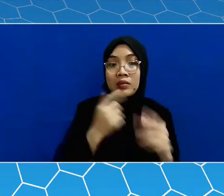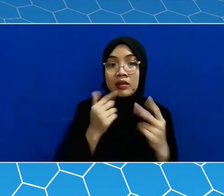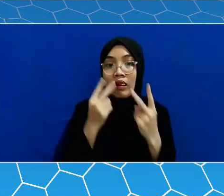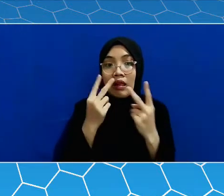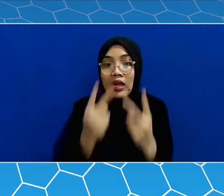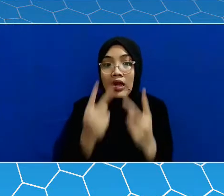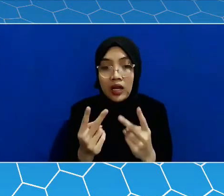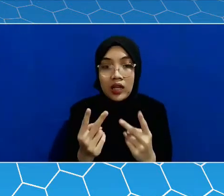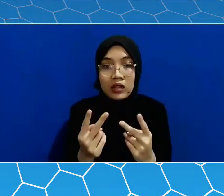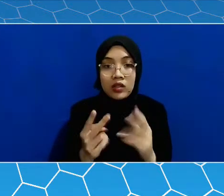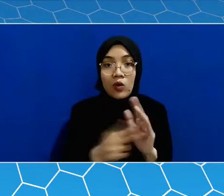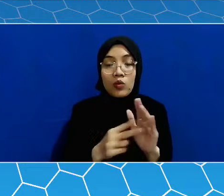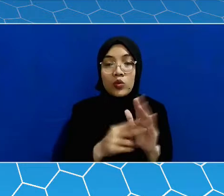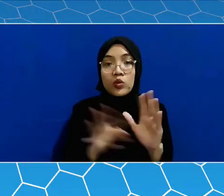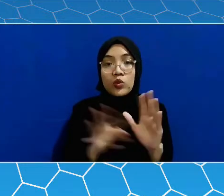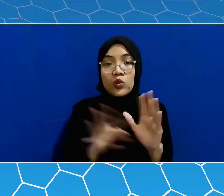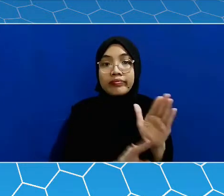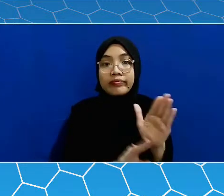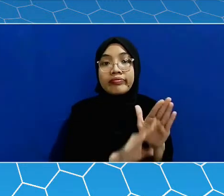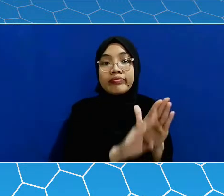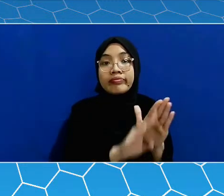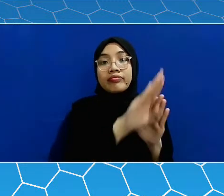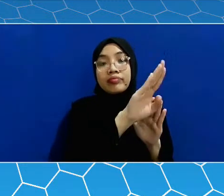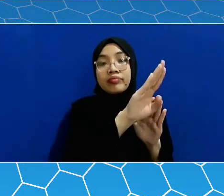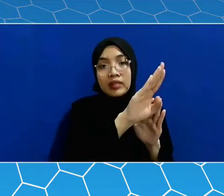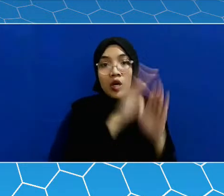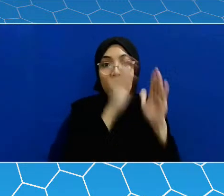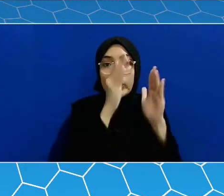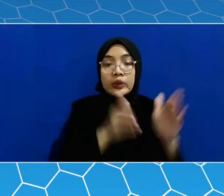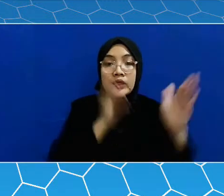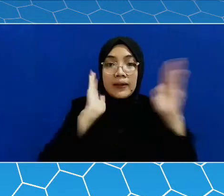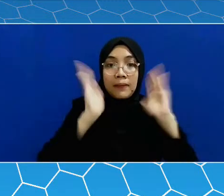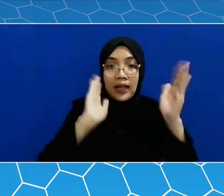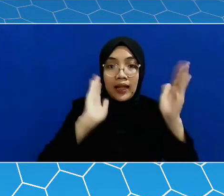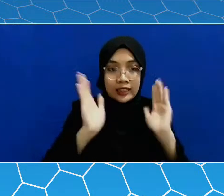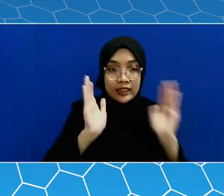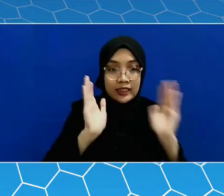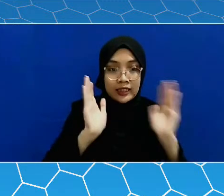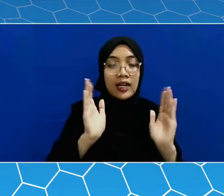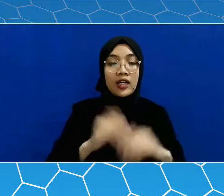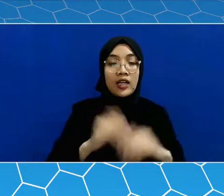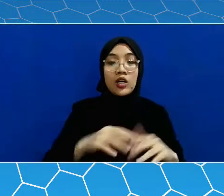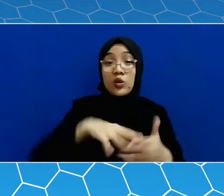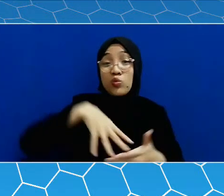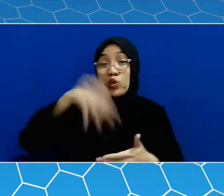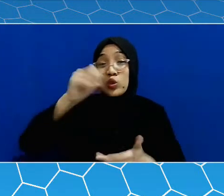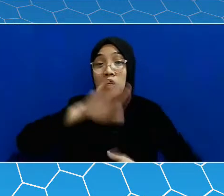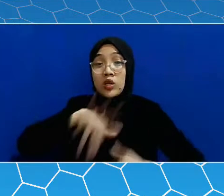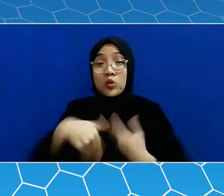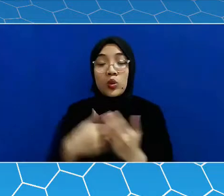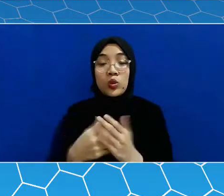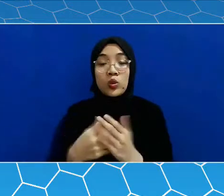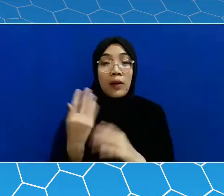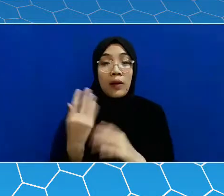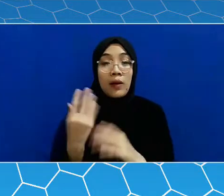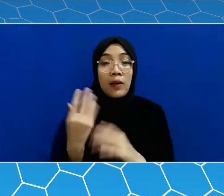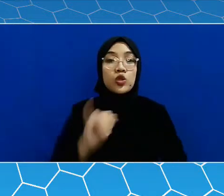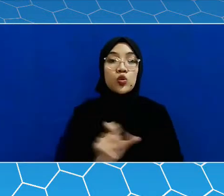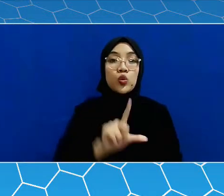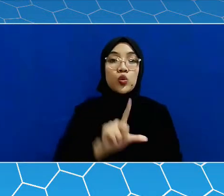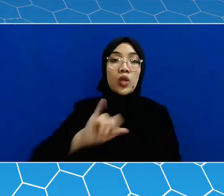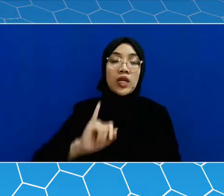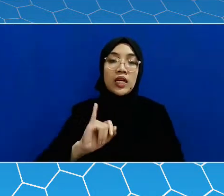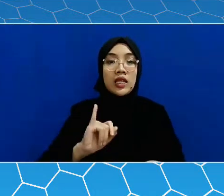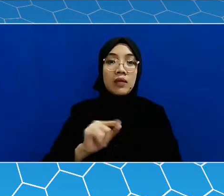the cases, especially in our country. And I think the peak of everything was somewhere in July to August. That's why I